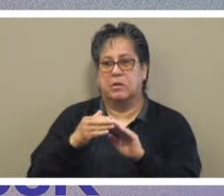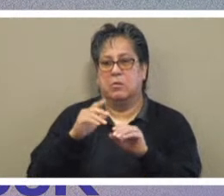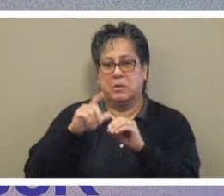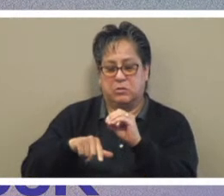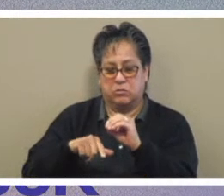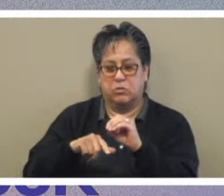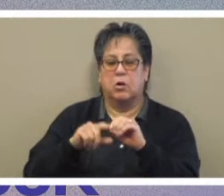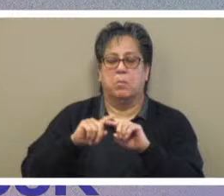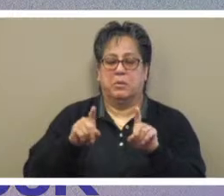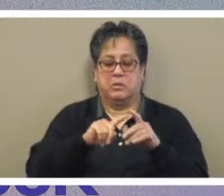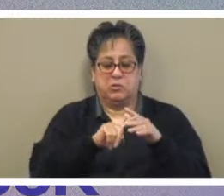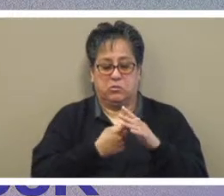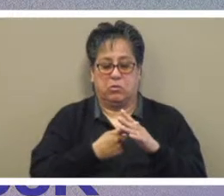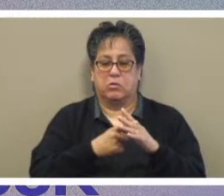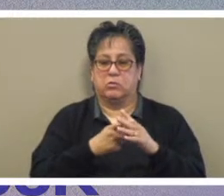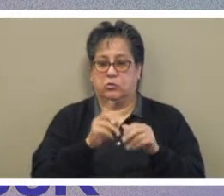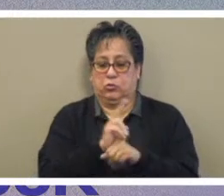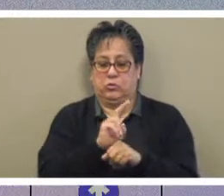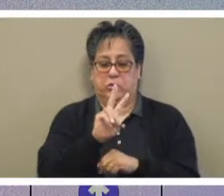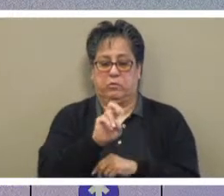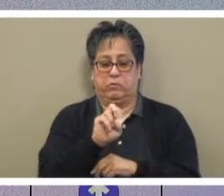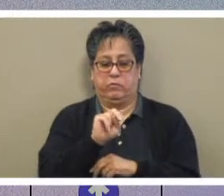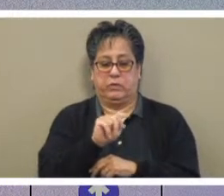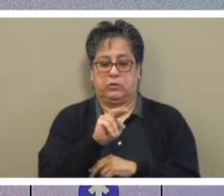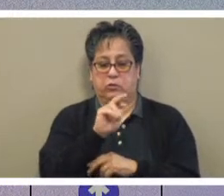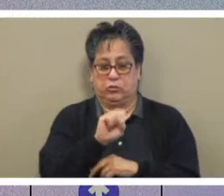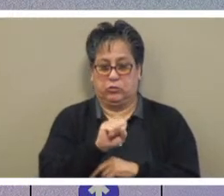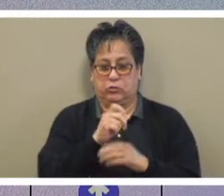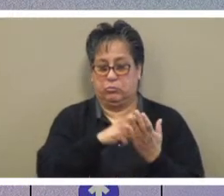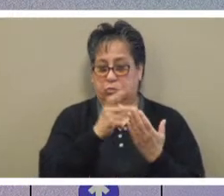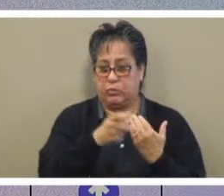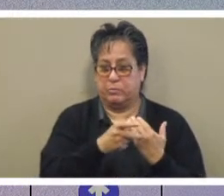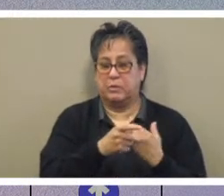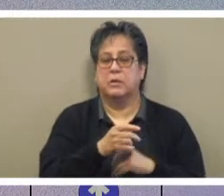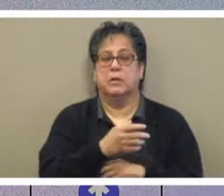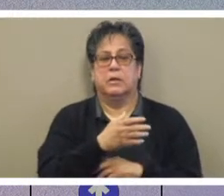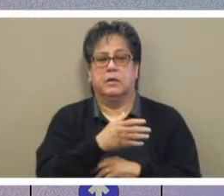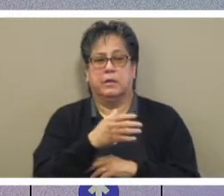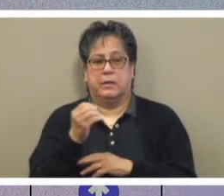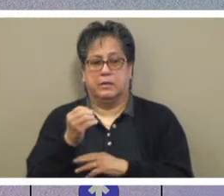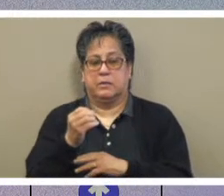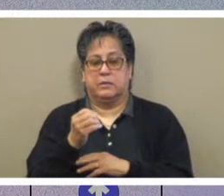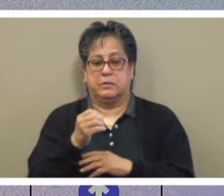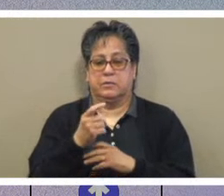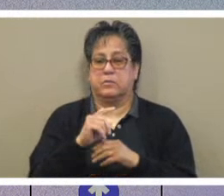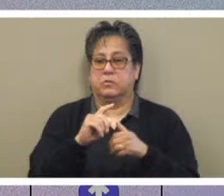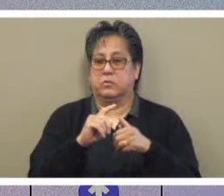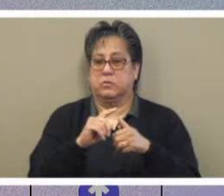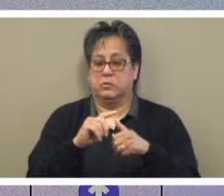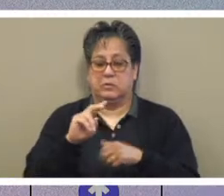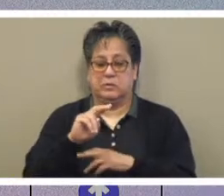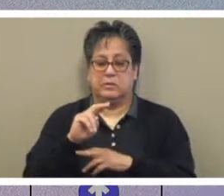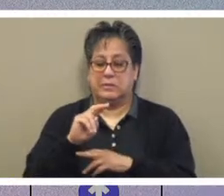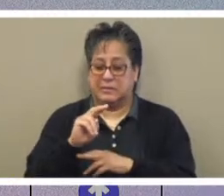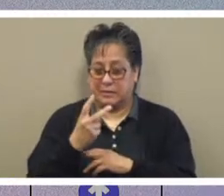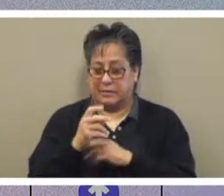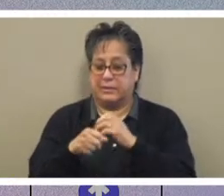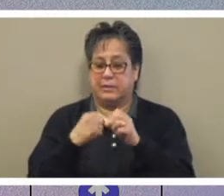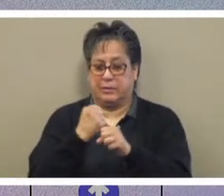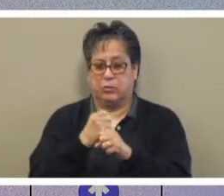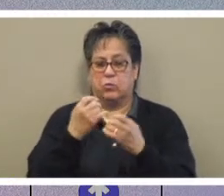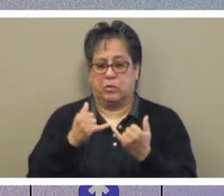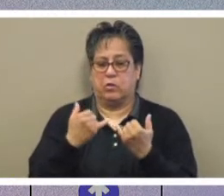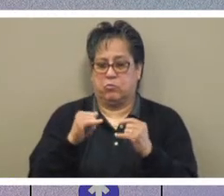but they did start through the Ventures program. As we look to year two of the Ventures program, we're currently